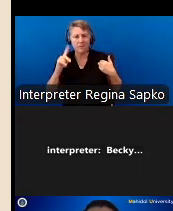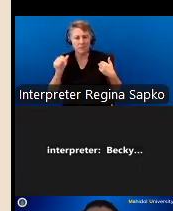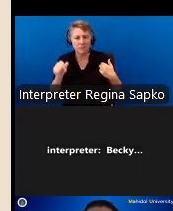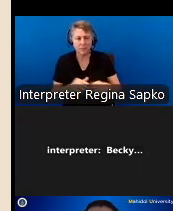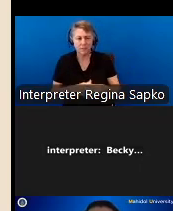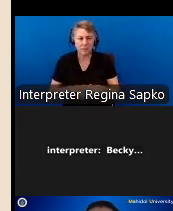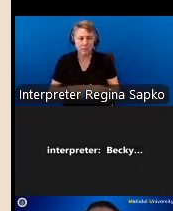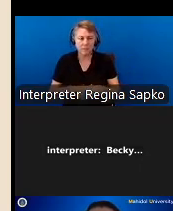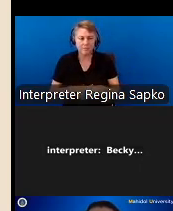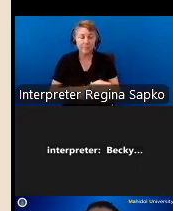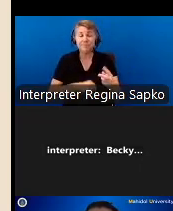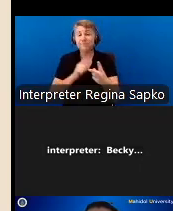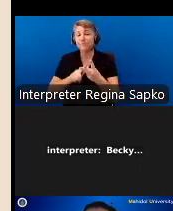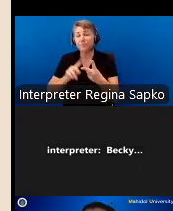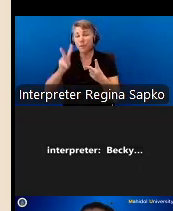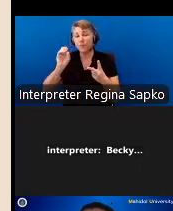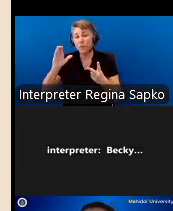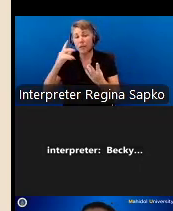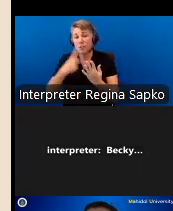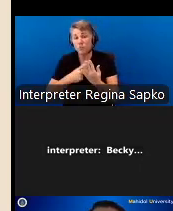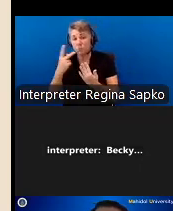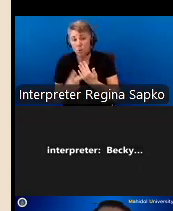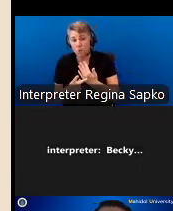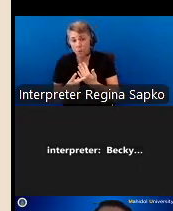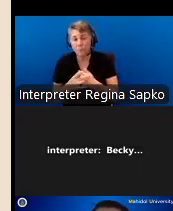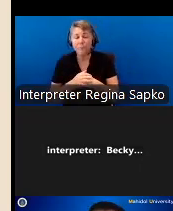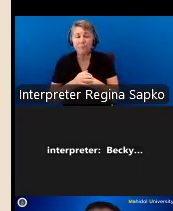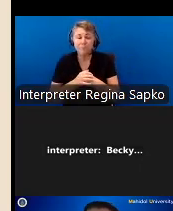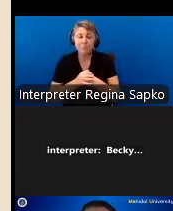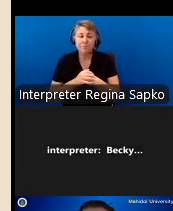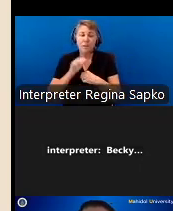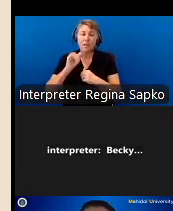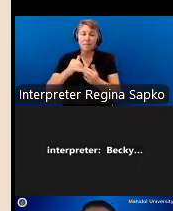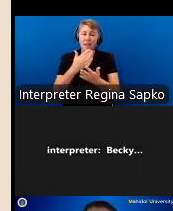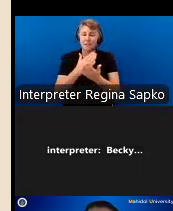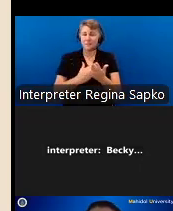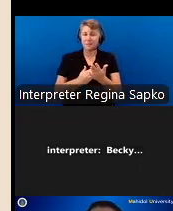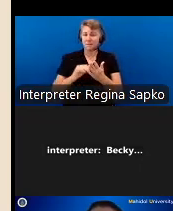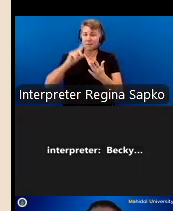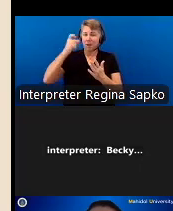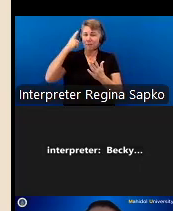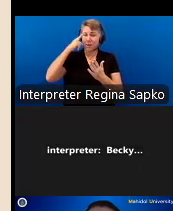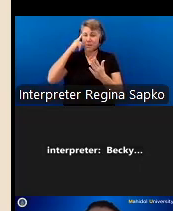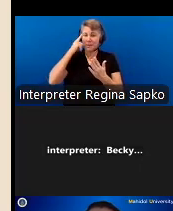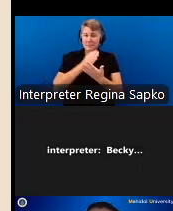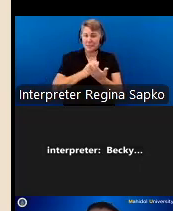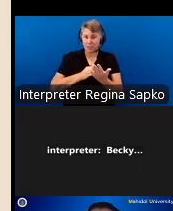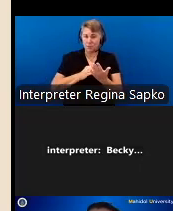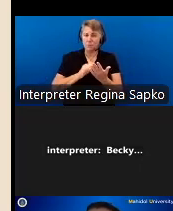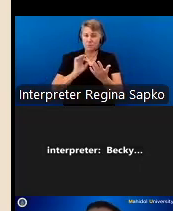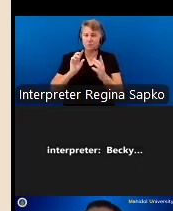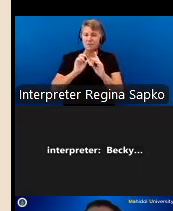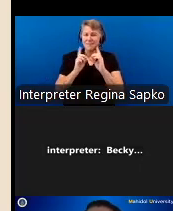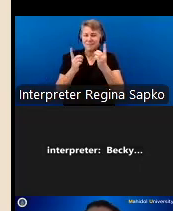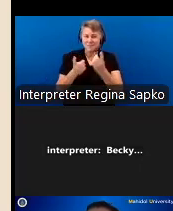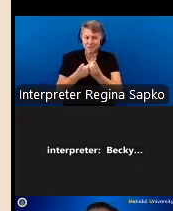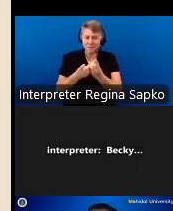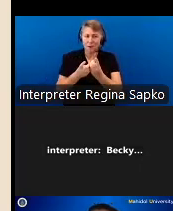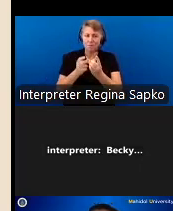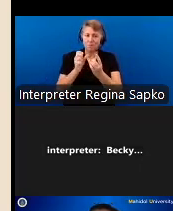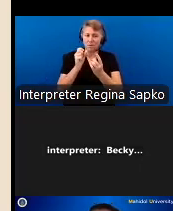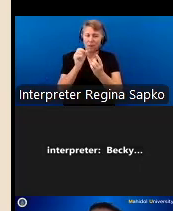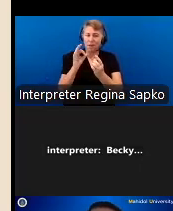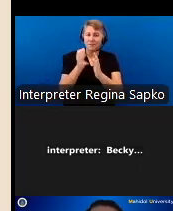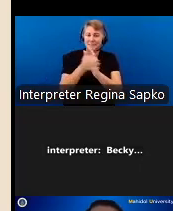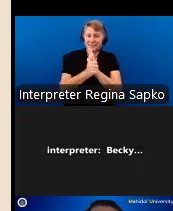vocational program like the sector of the government sector, like Department of Skill Development provide